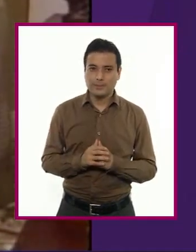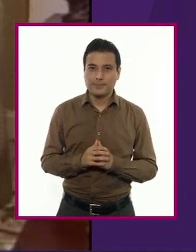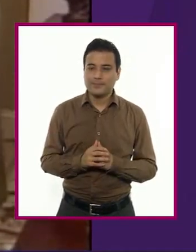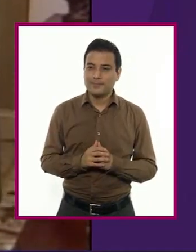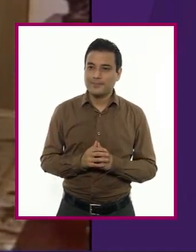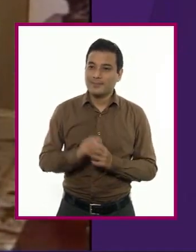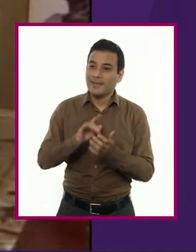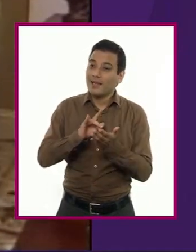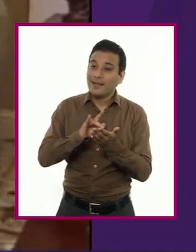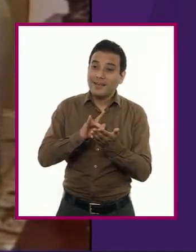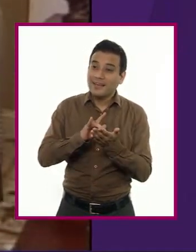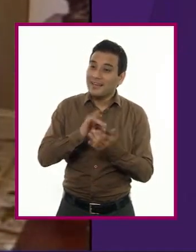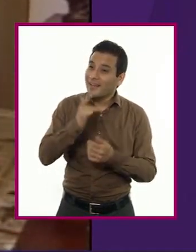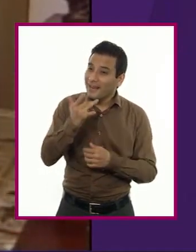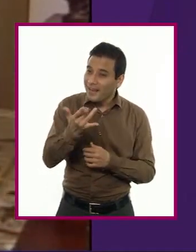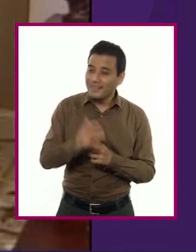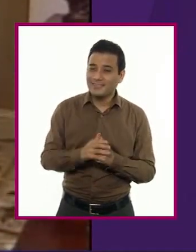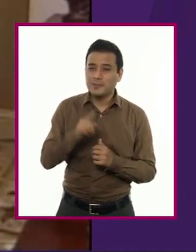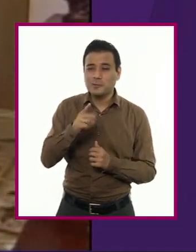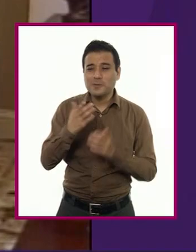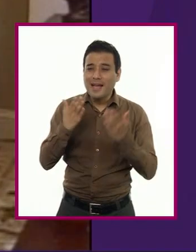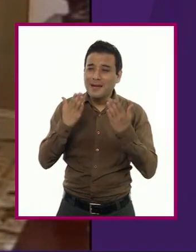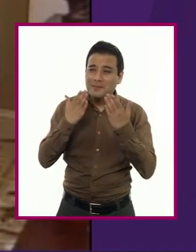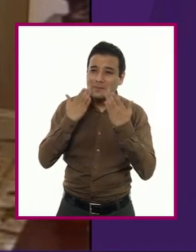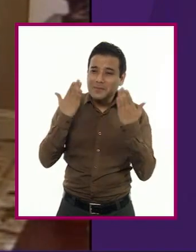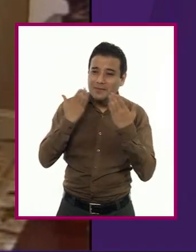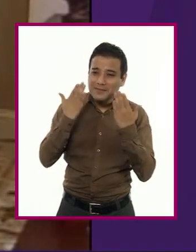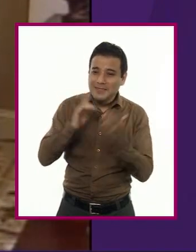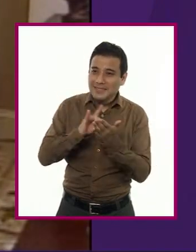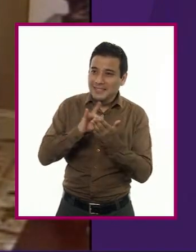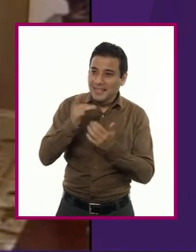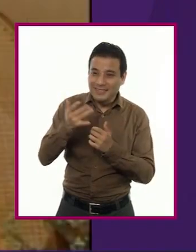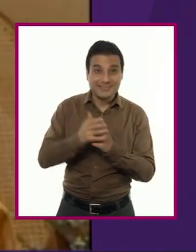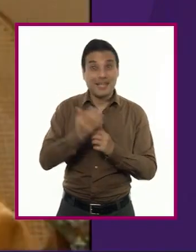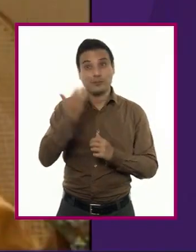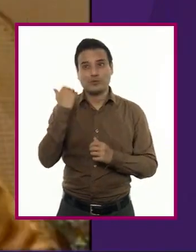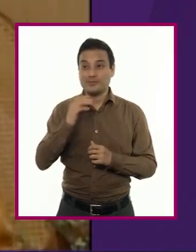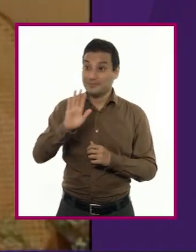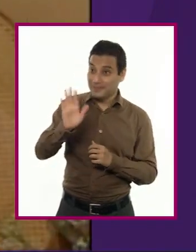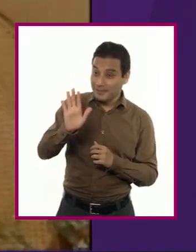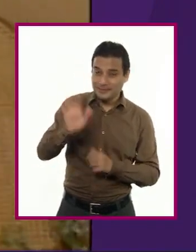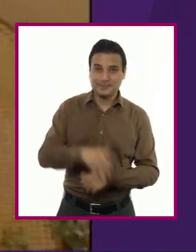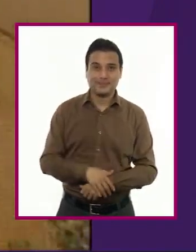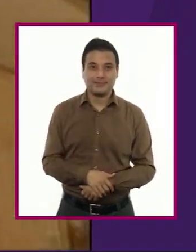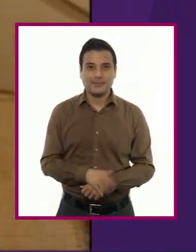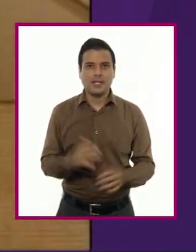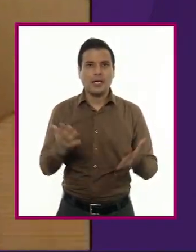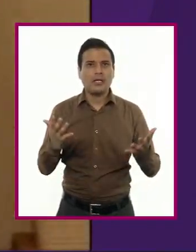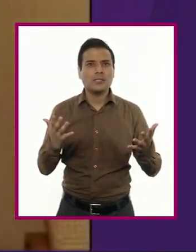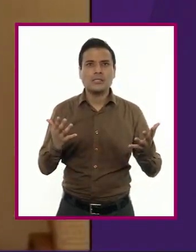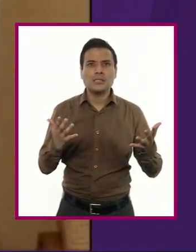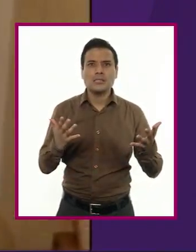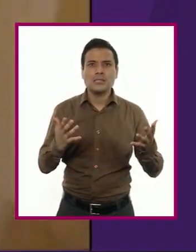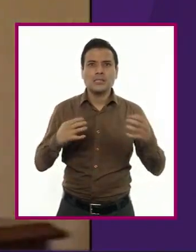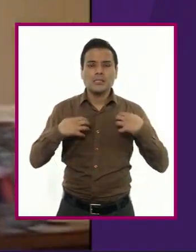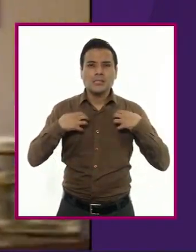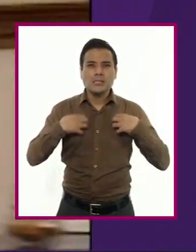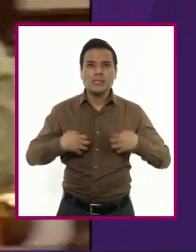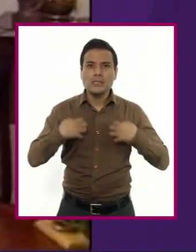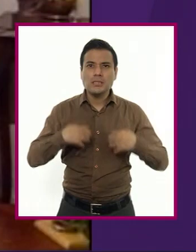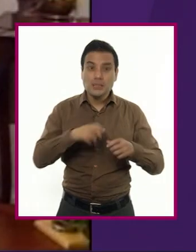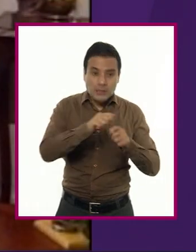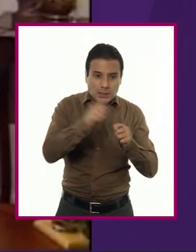Thank you, Mr. Griffin. You're so nice. Let's go, Kevin. Bye. Don't open their bag,